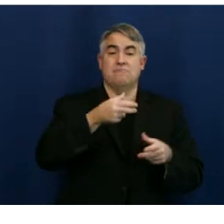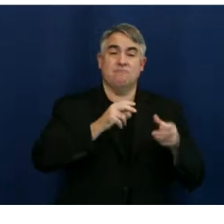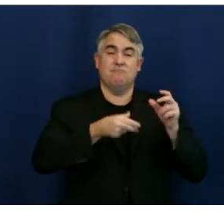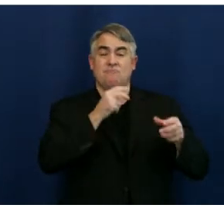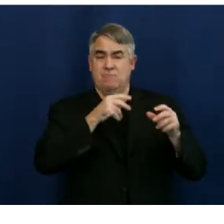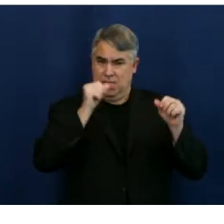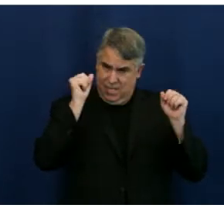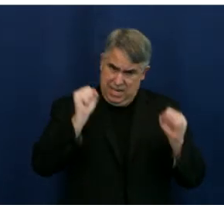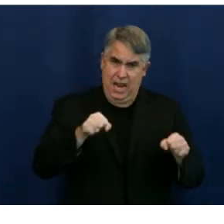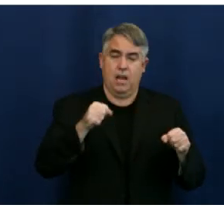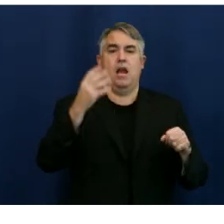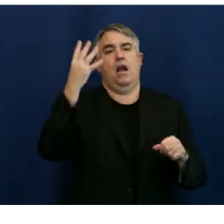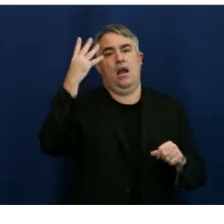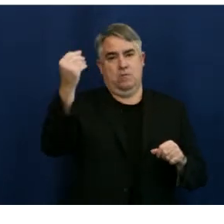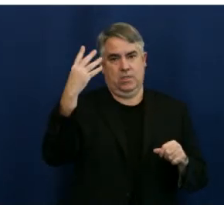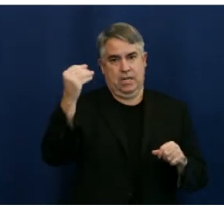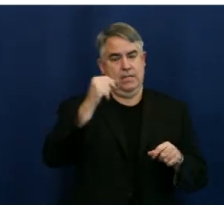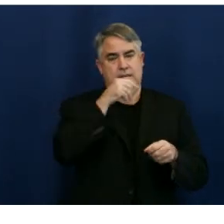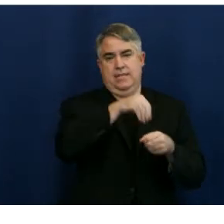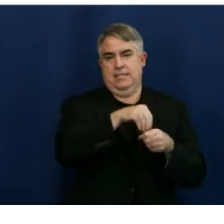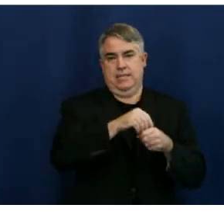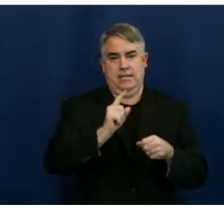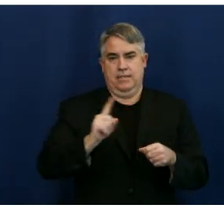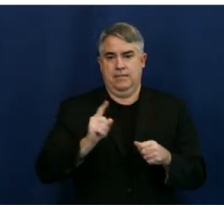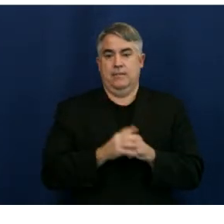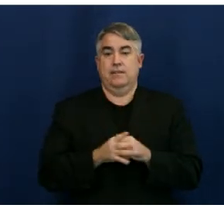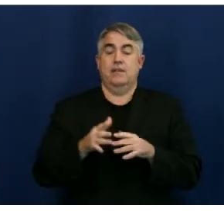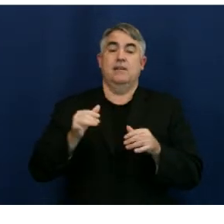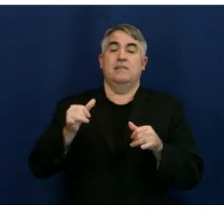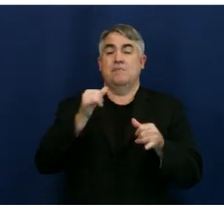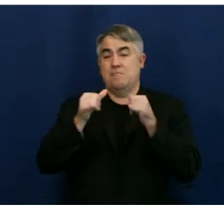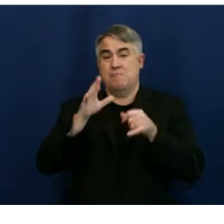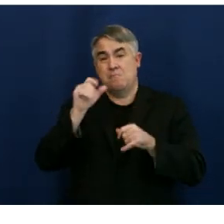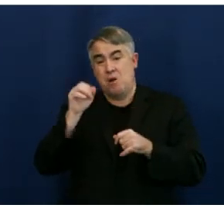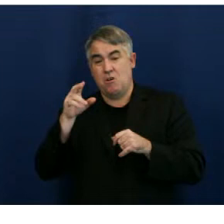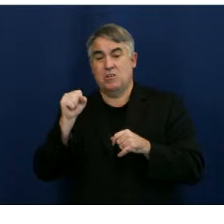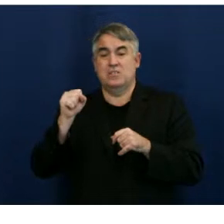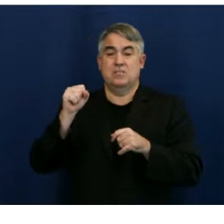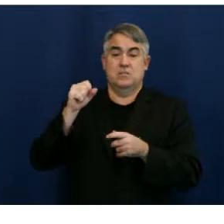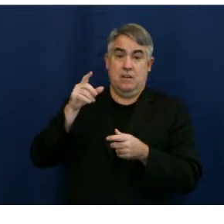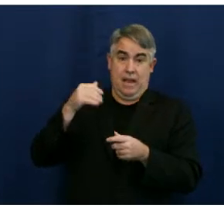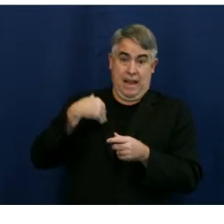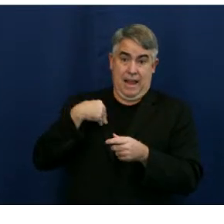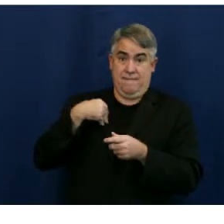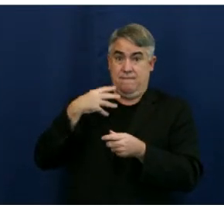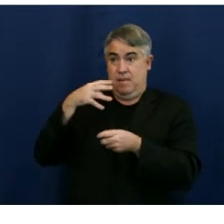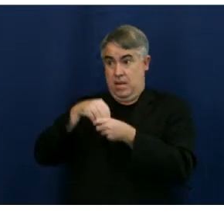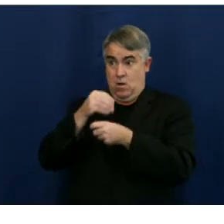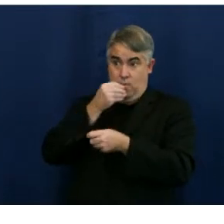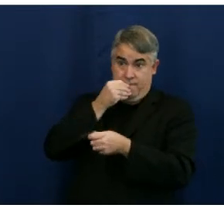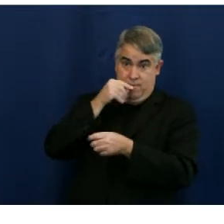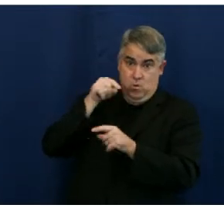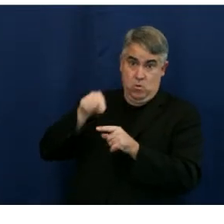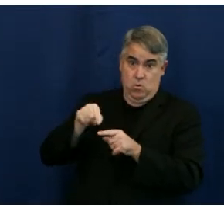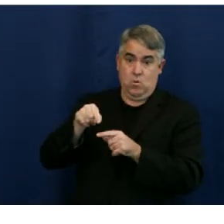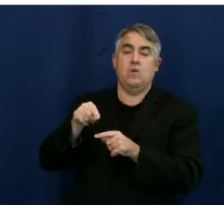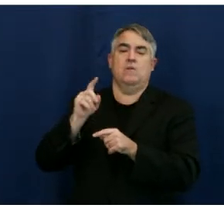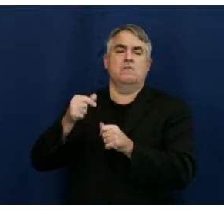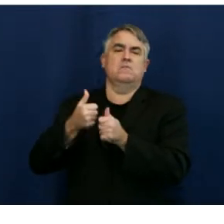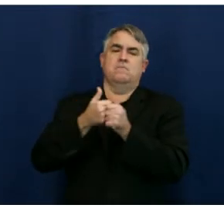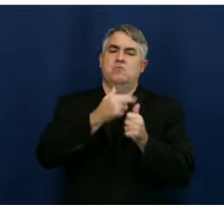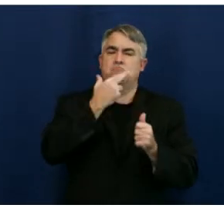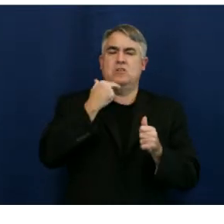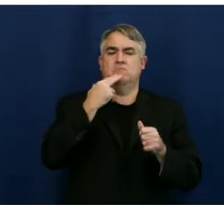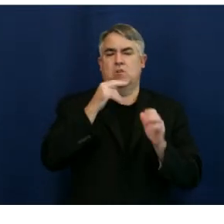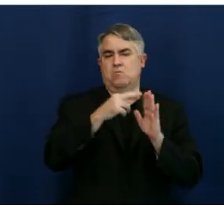restaurants. Bars, breweries, and distilleries that serve food operate exactly as restaurants. Hair salons, barbershops, nail salons,